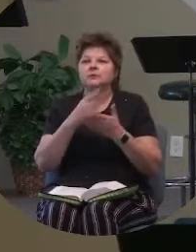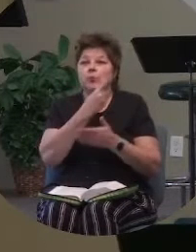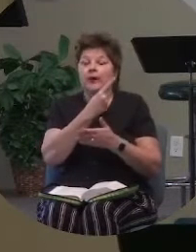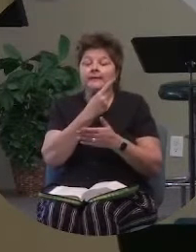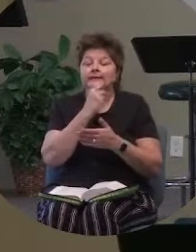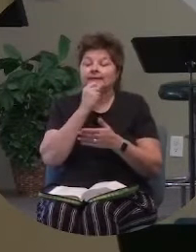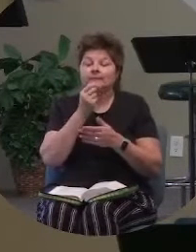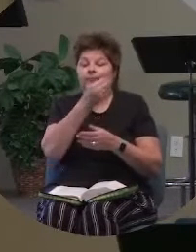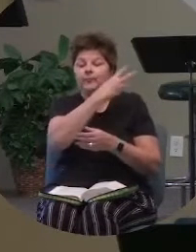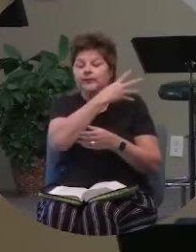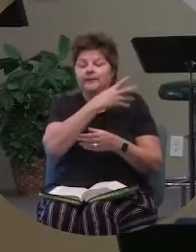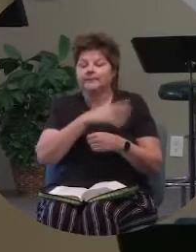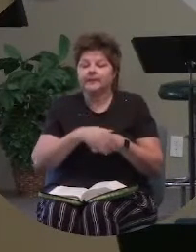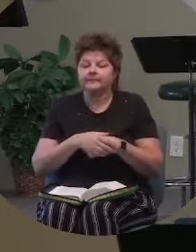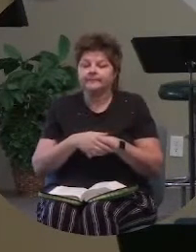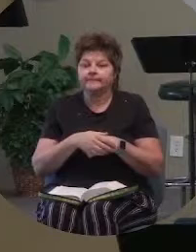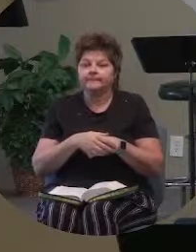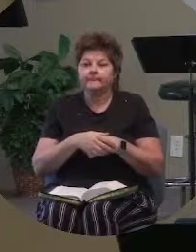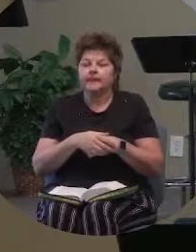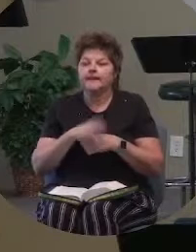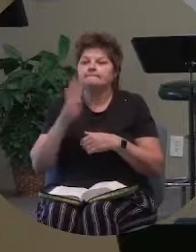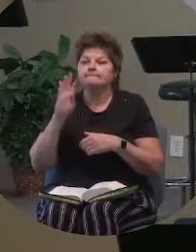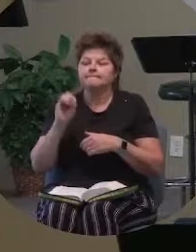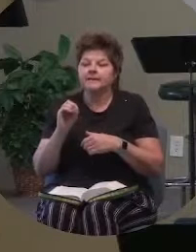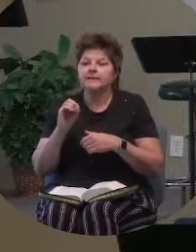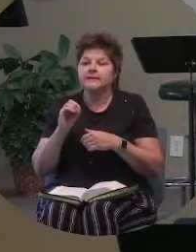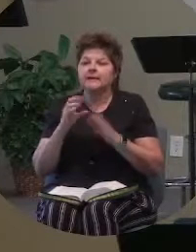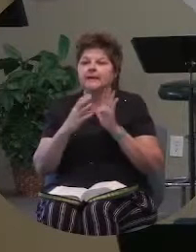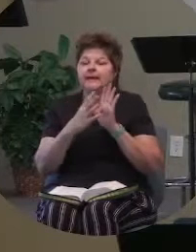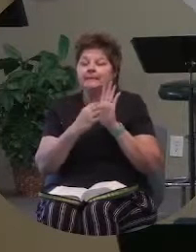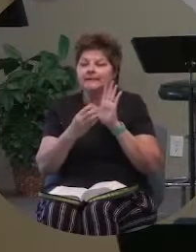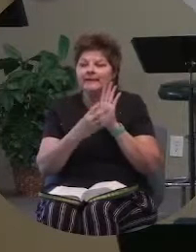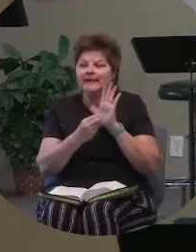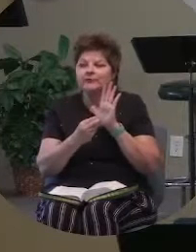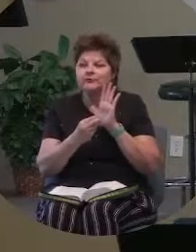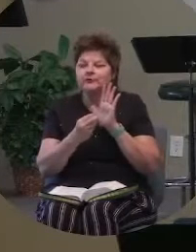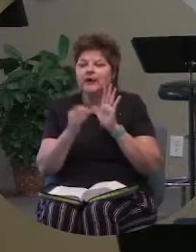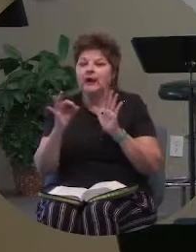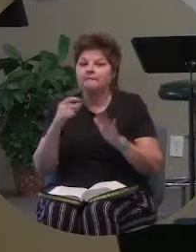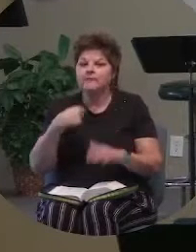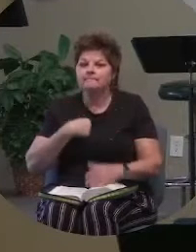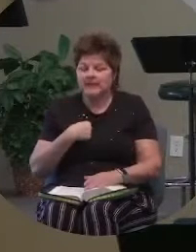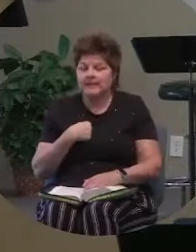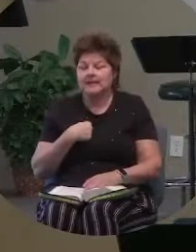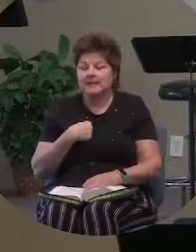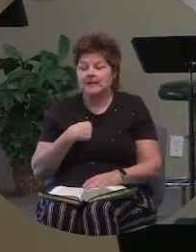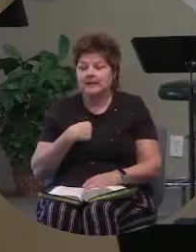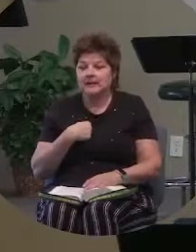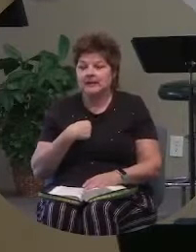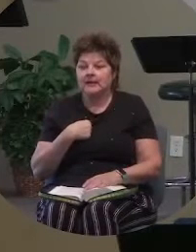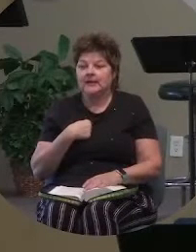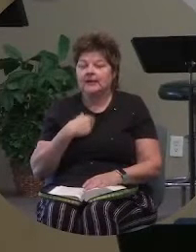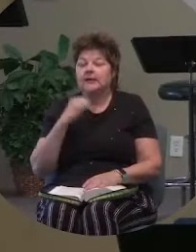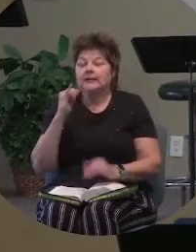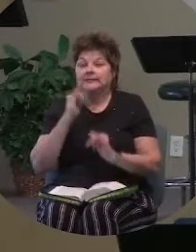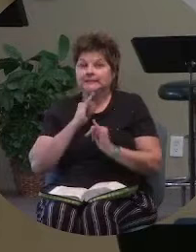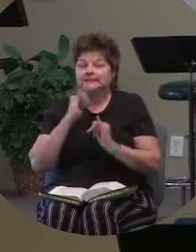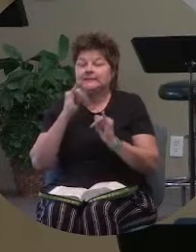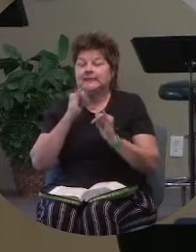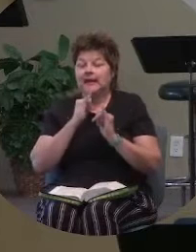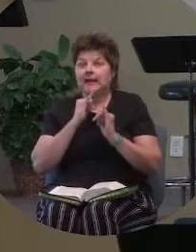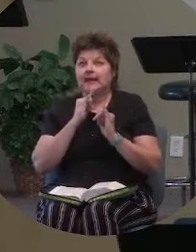didn't give it to them. He said, "Be imitators of me just as I